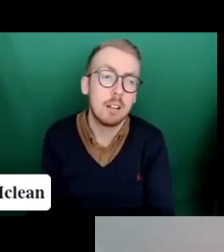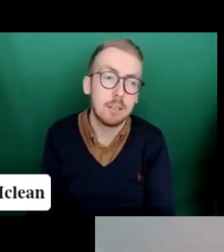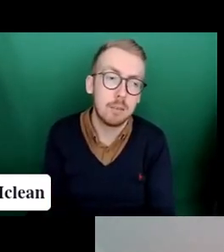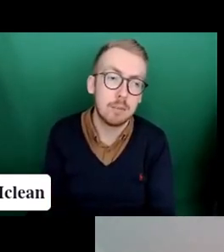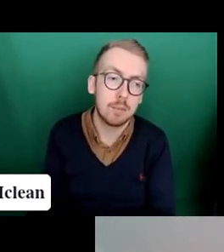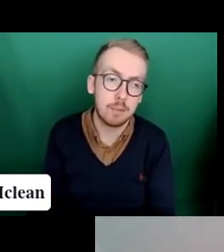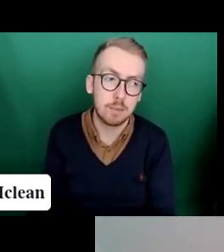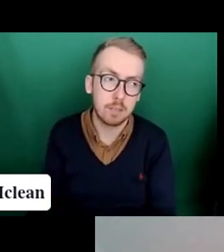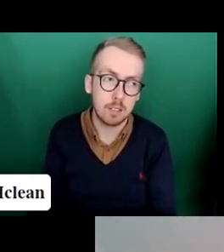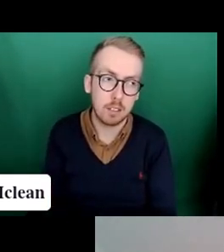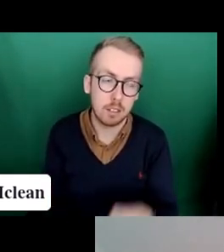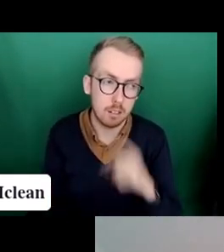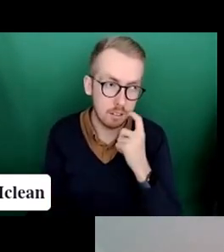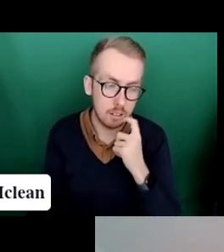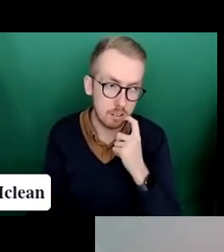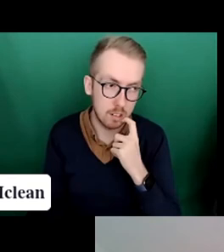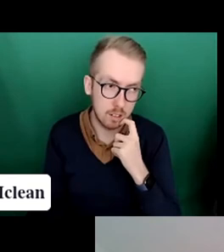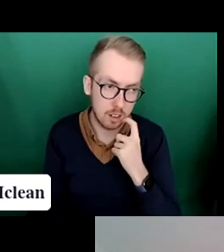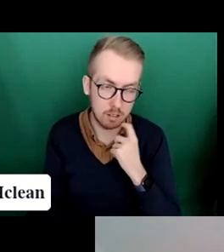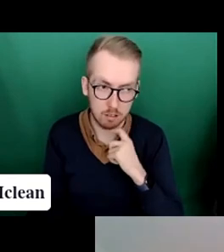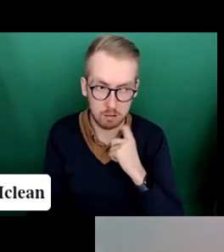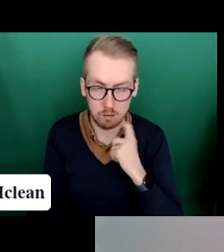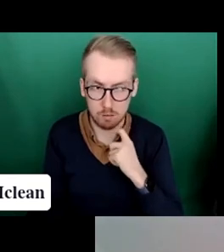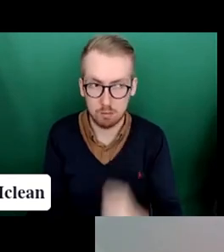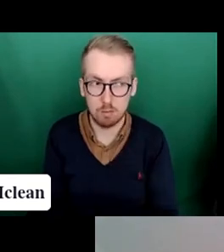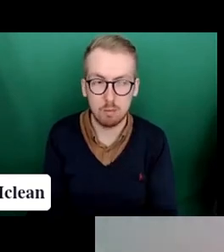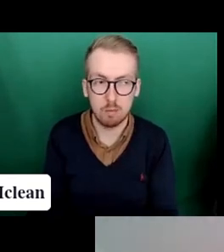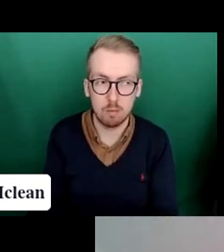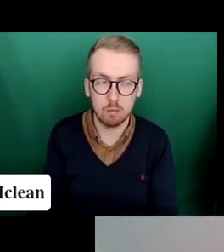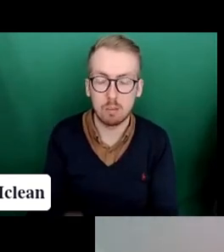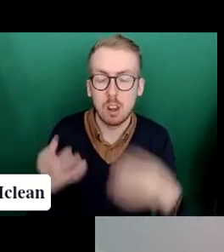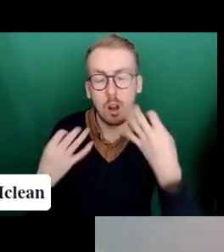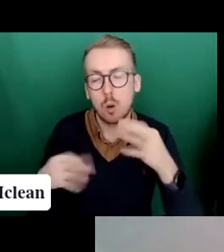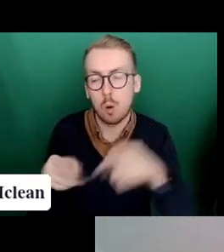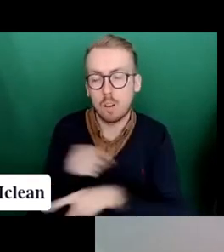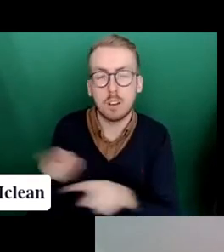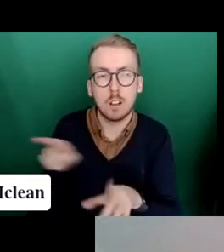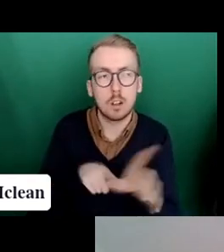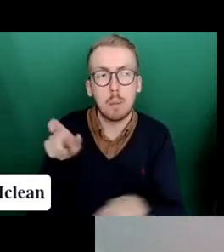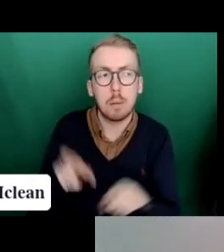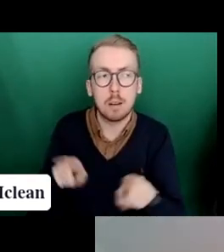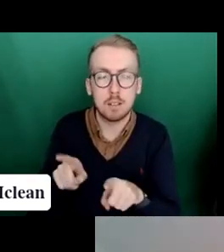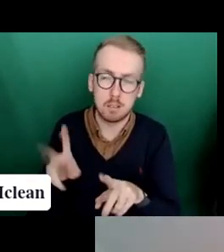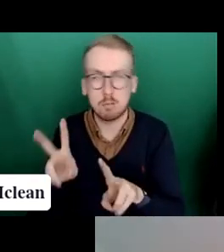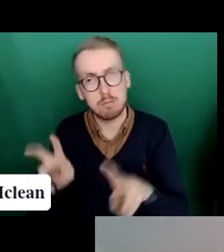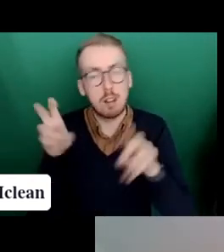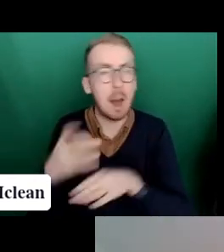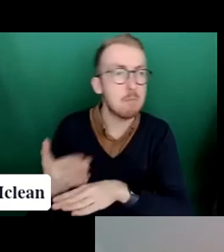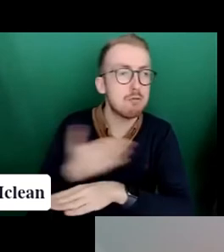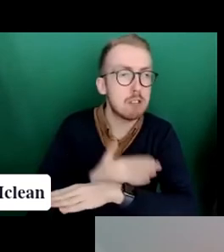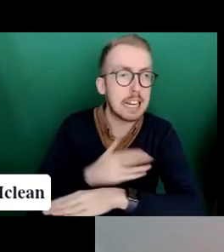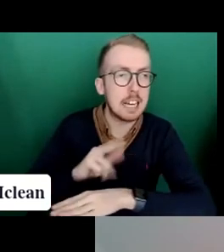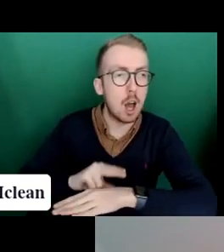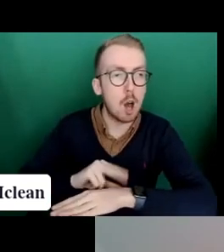In a sense, the qualification that the young people undertook for this could be thought of as kind of a pre-apprenticeship